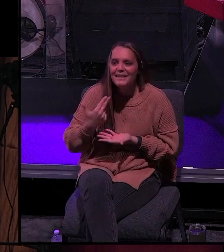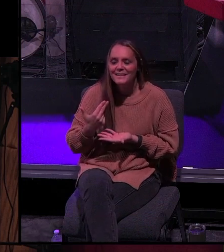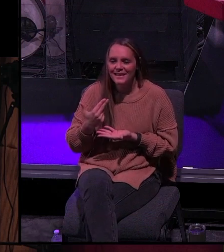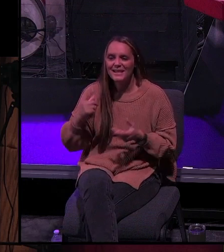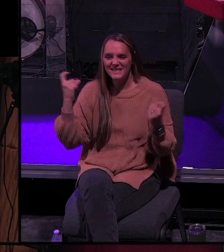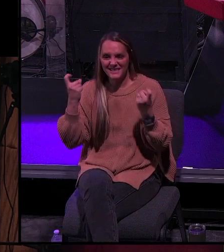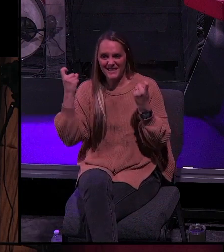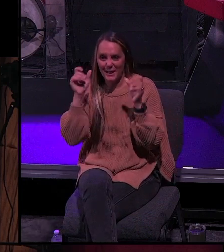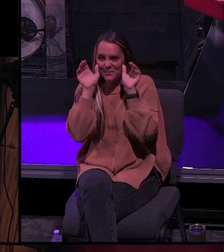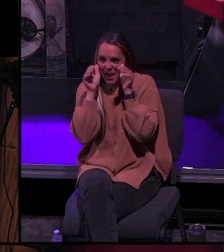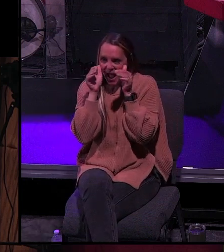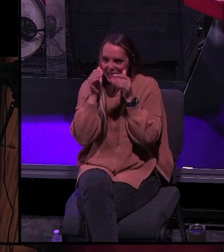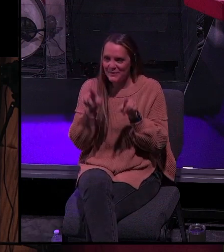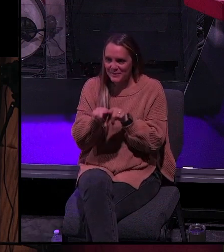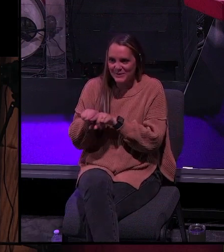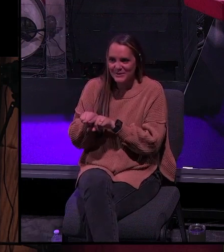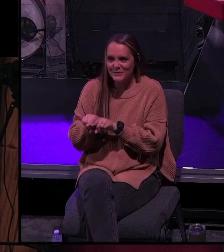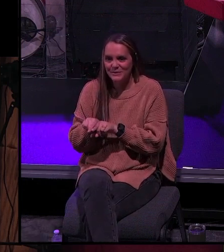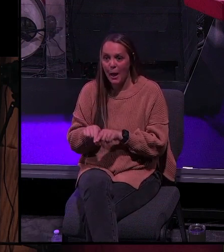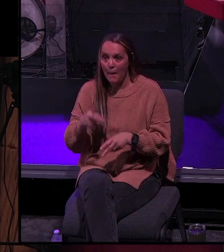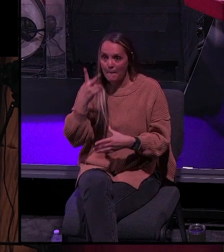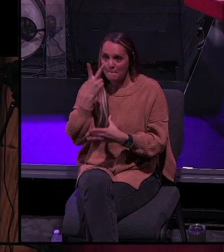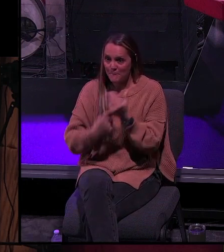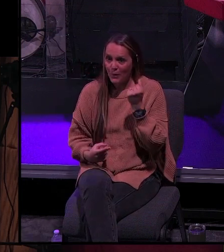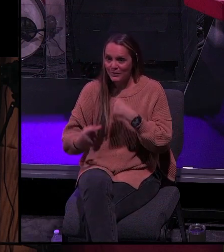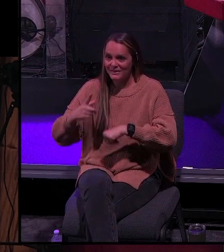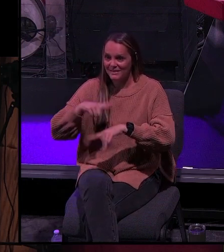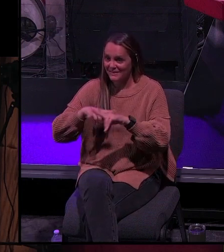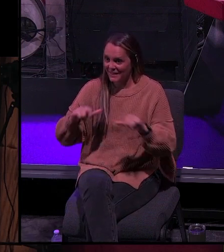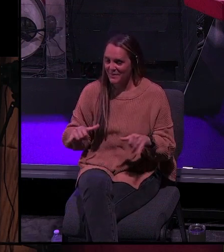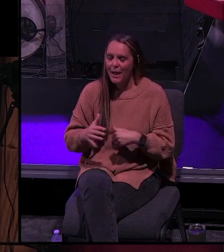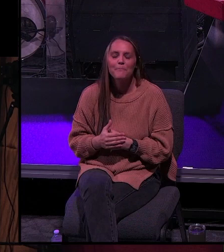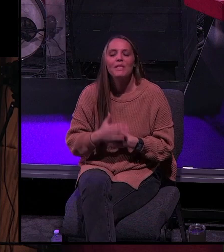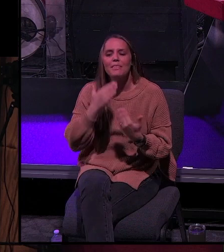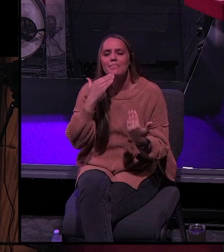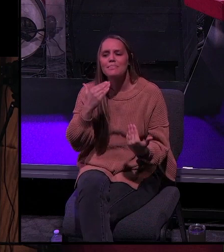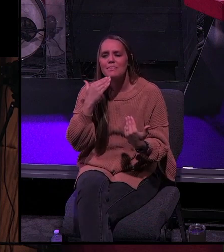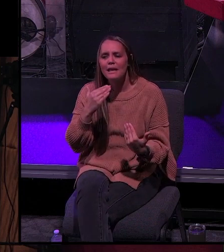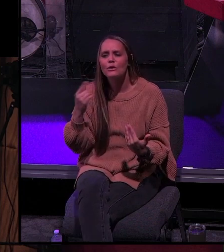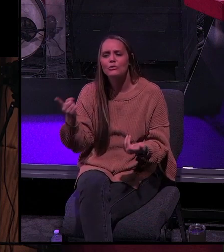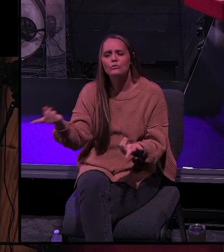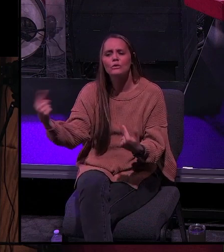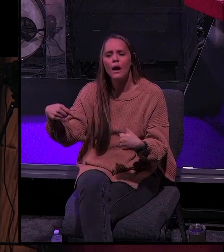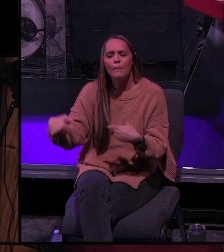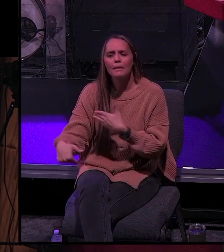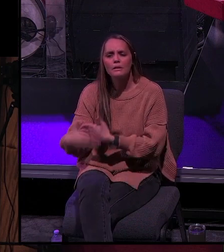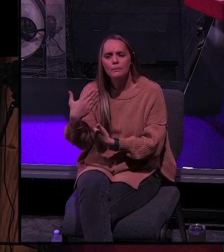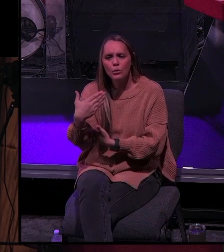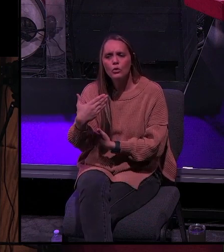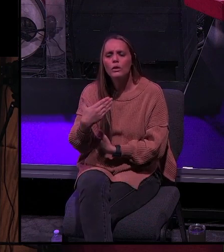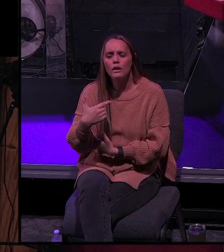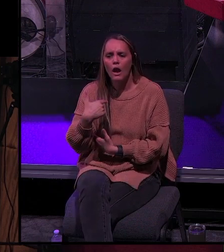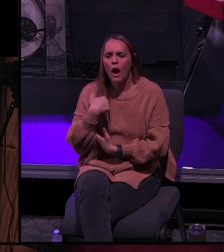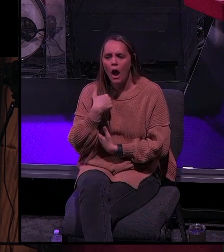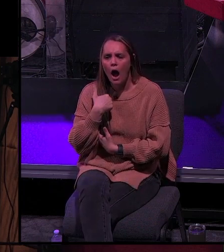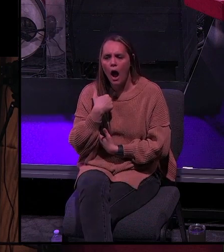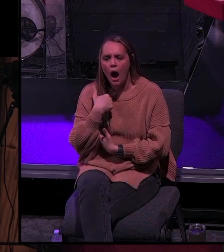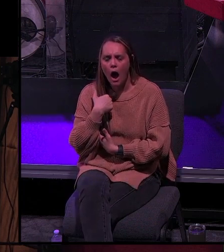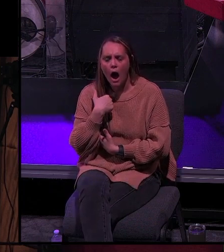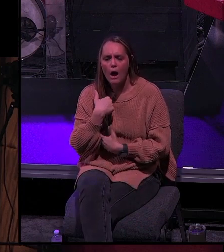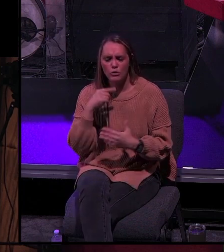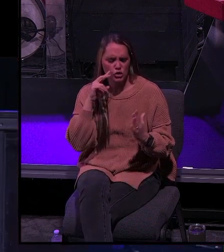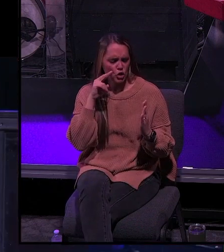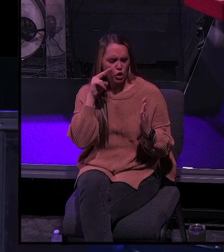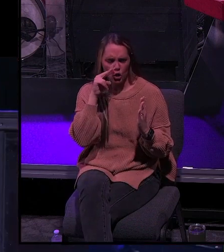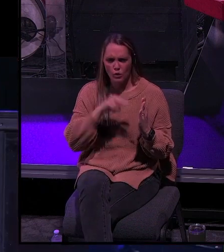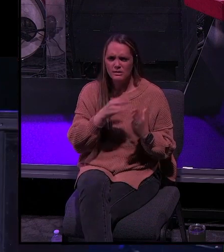things happen this time. So thankful that you're here this morning. I was going through some Halloween things with my grandson just